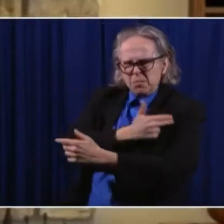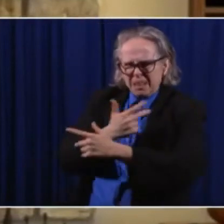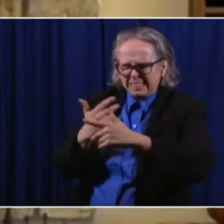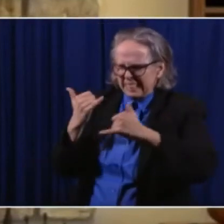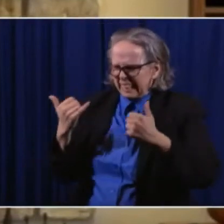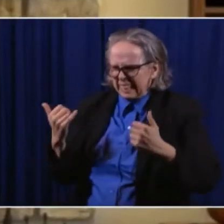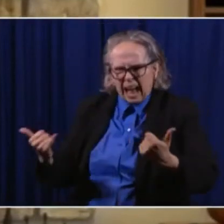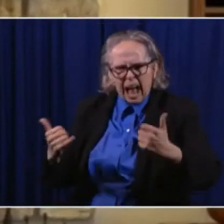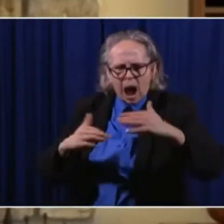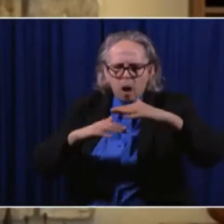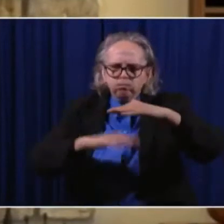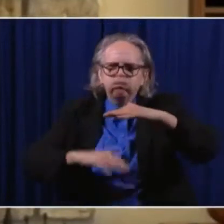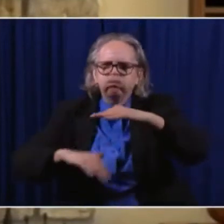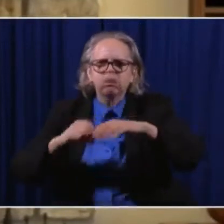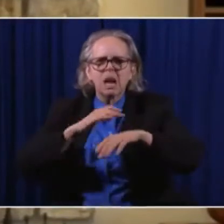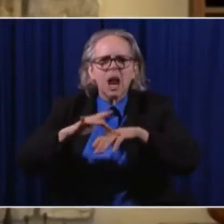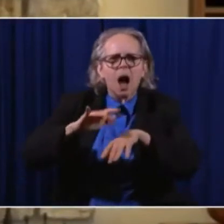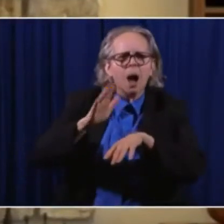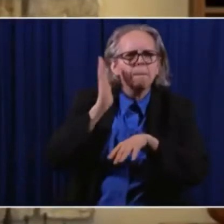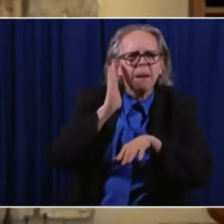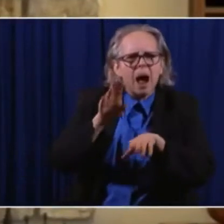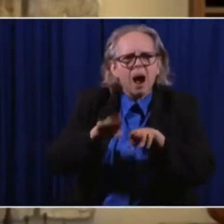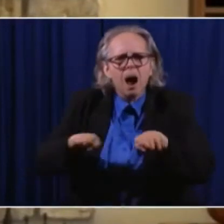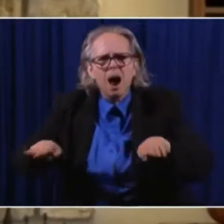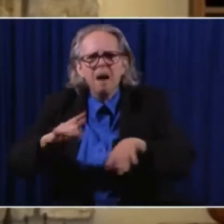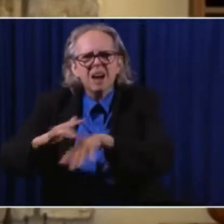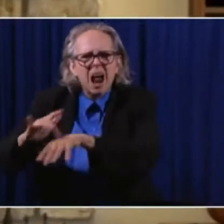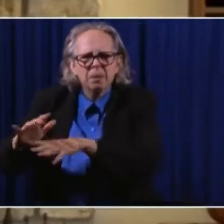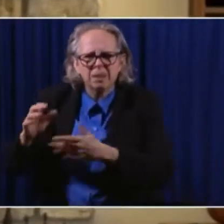who are in a nursing home safe.